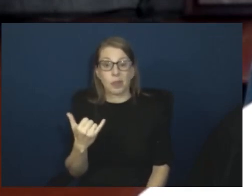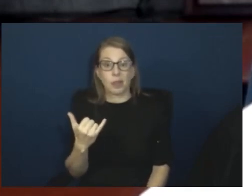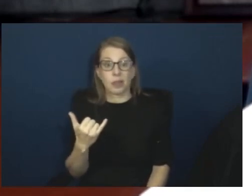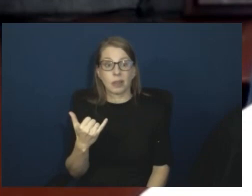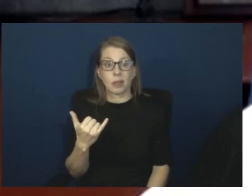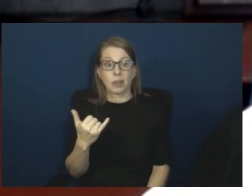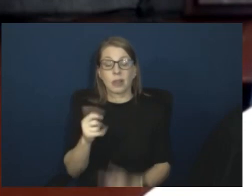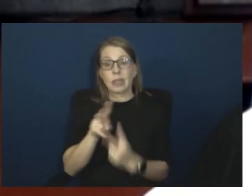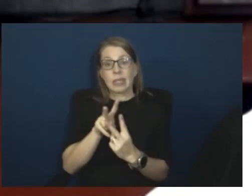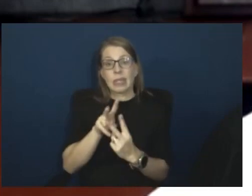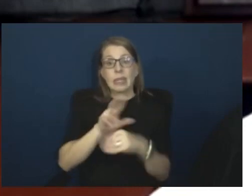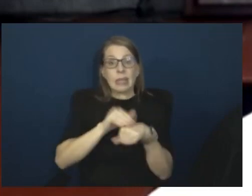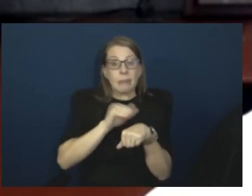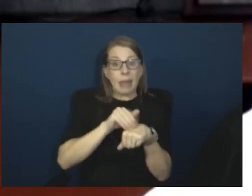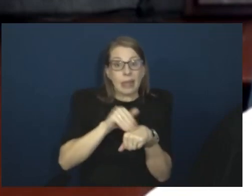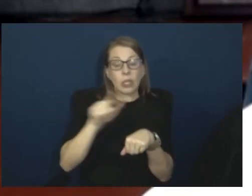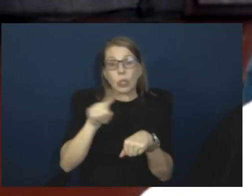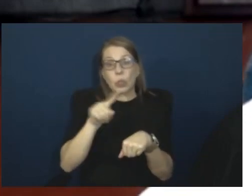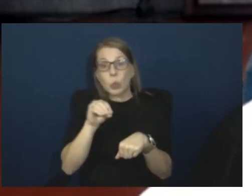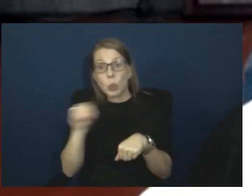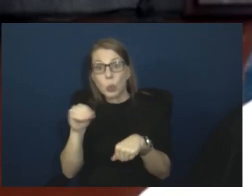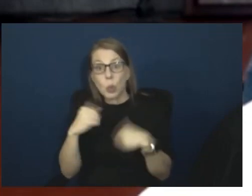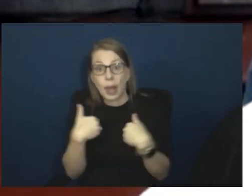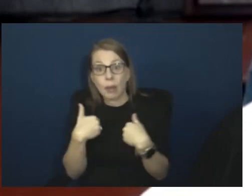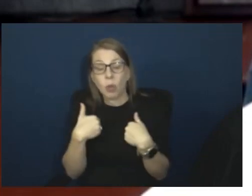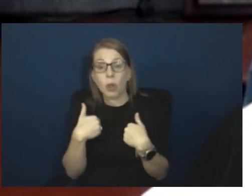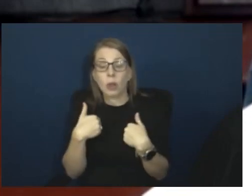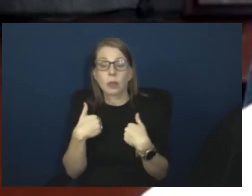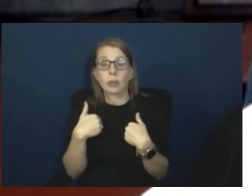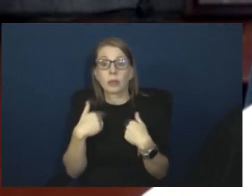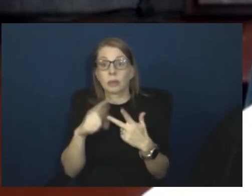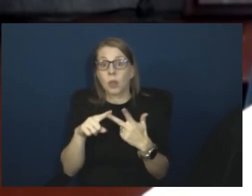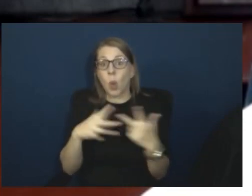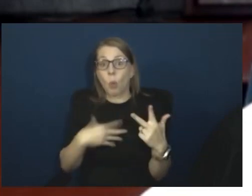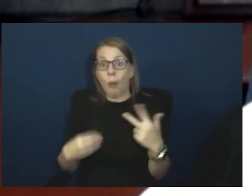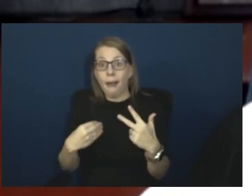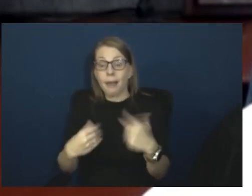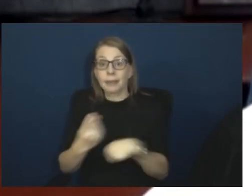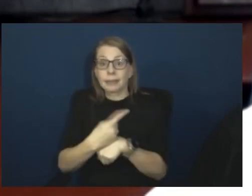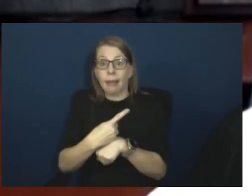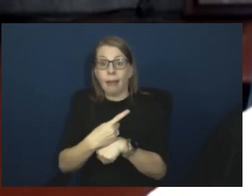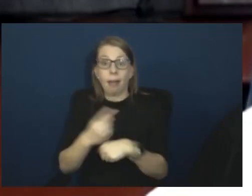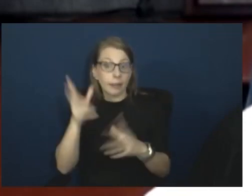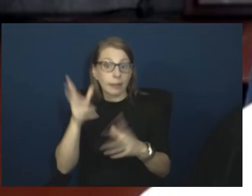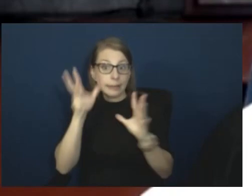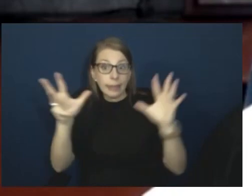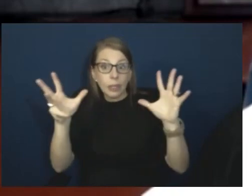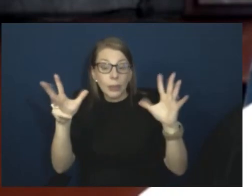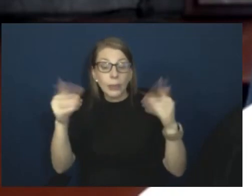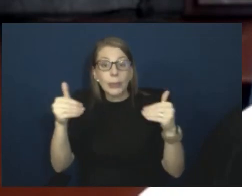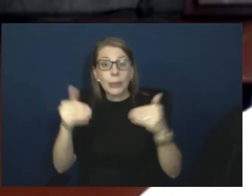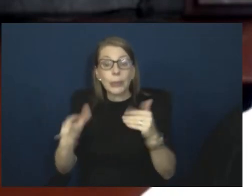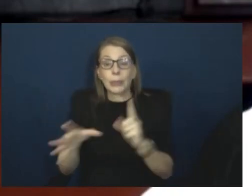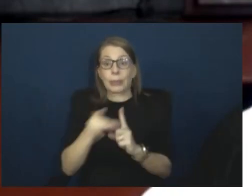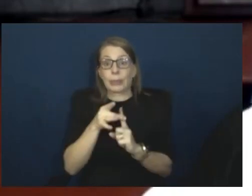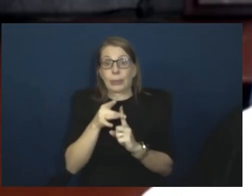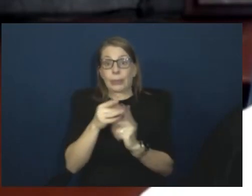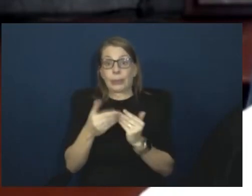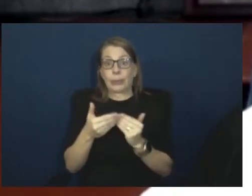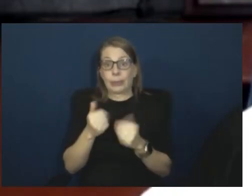companion animals, zoo animals, white-tailed deer are highly susceptible